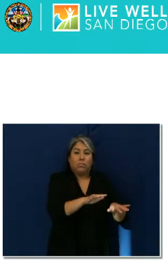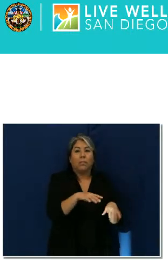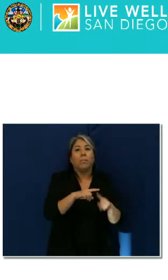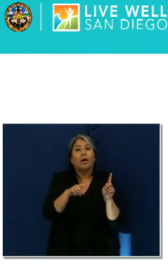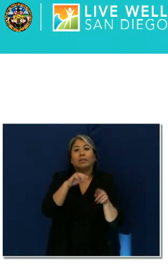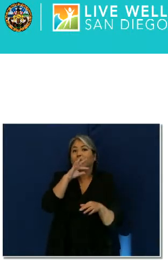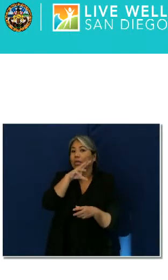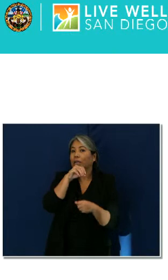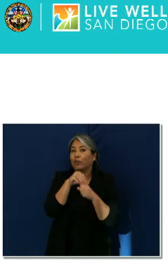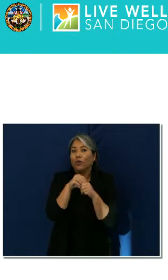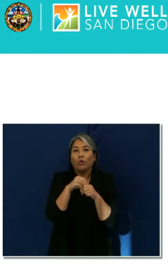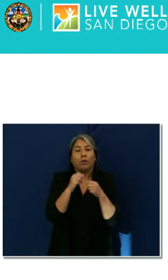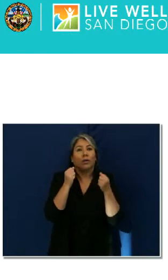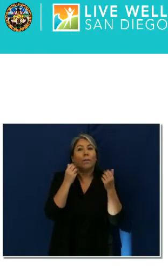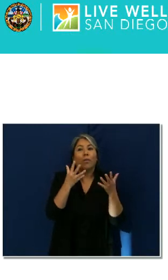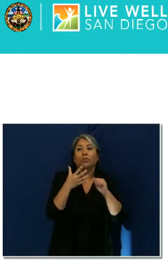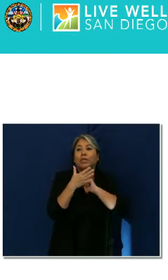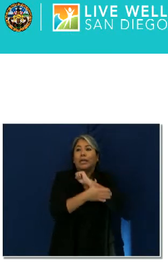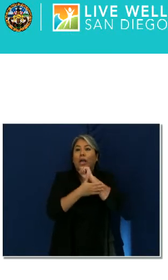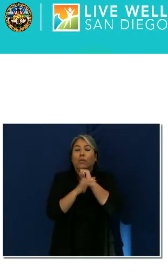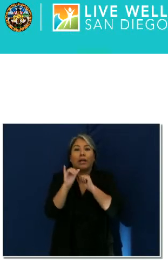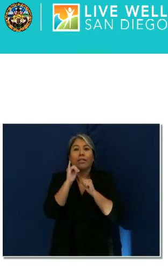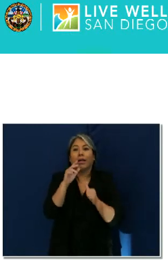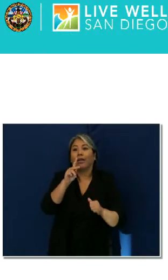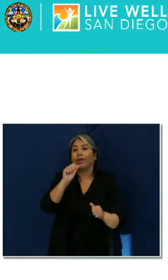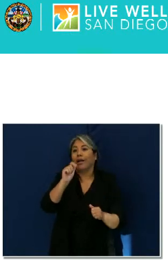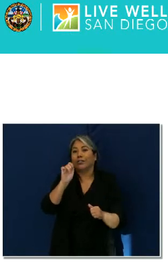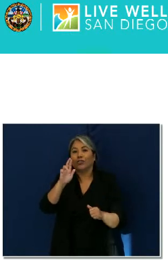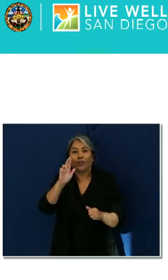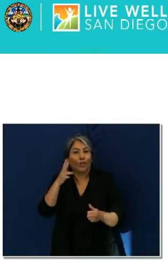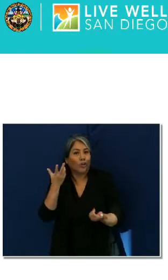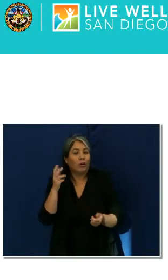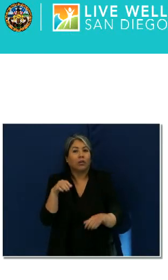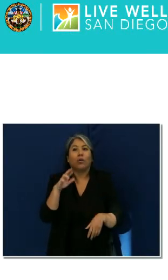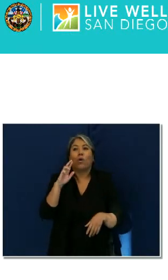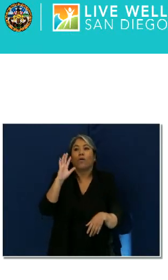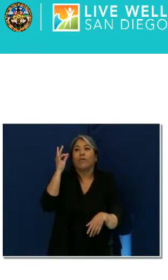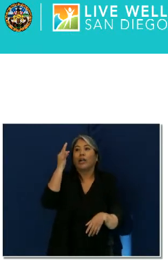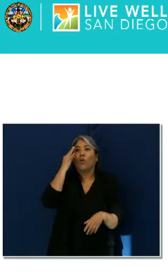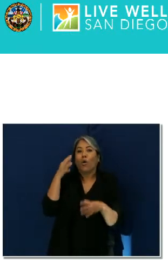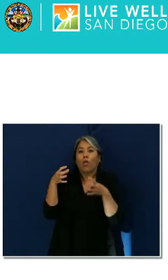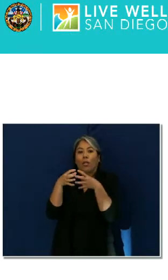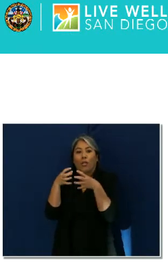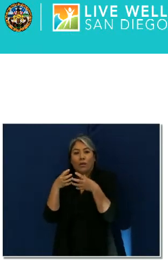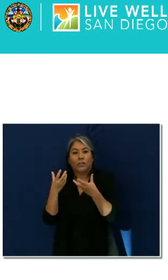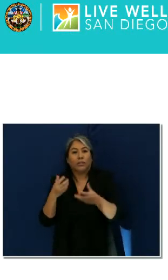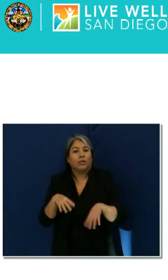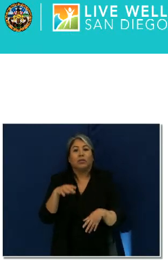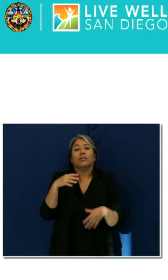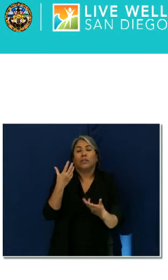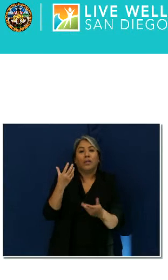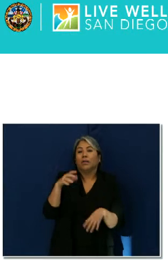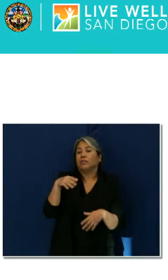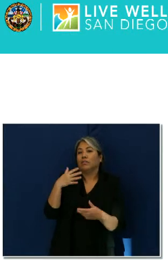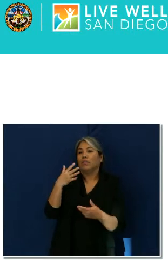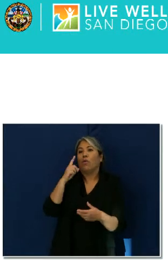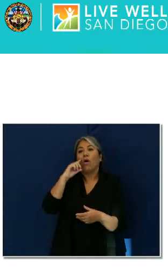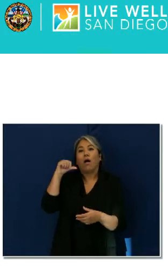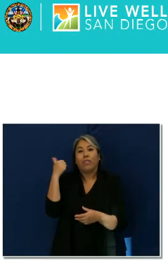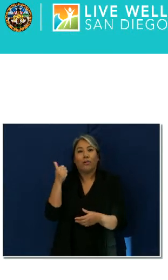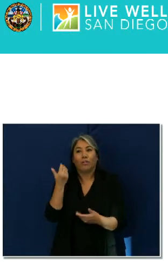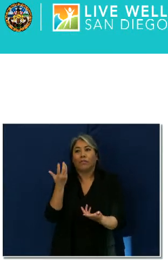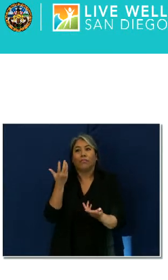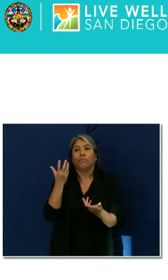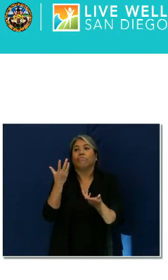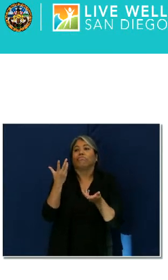include multi-county entities such as Kaiser, federal entities such as the military, and pharmacy partnership